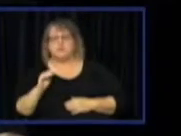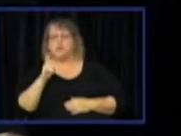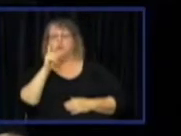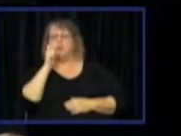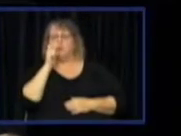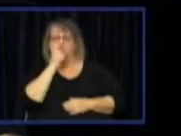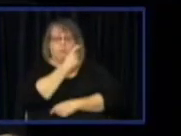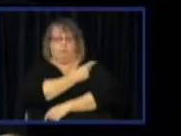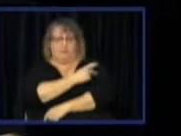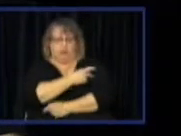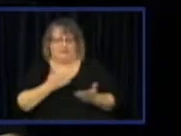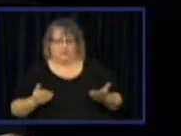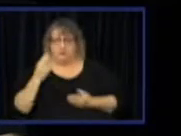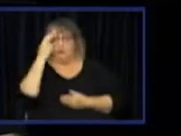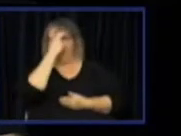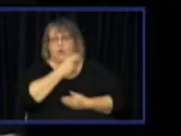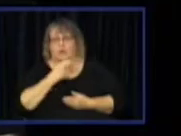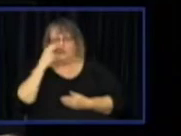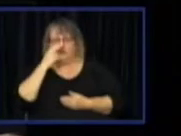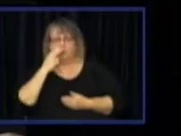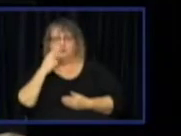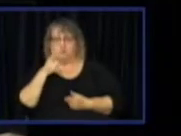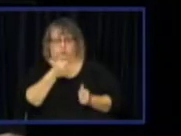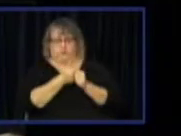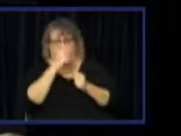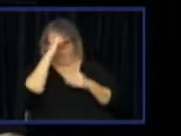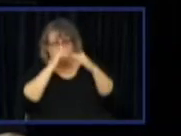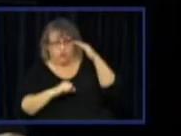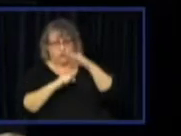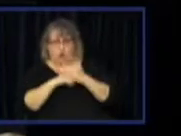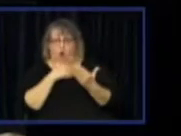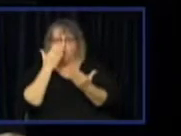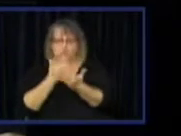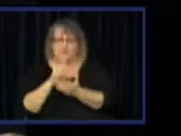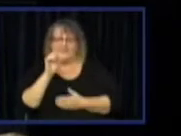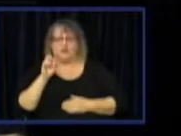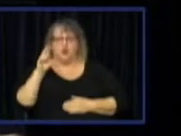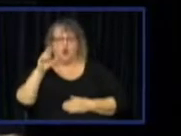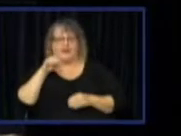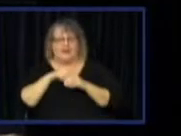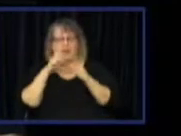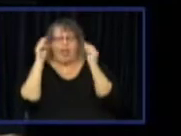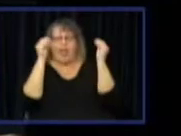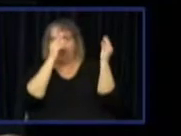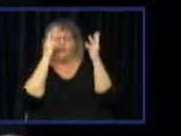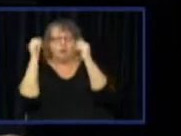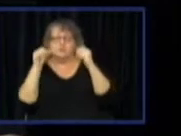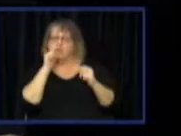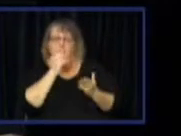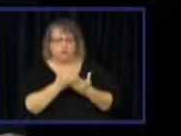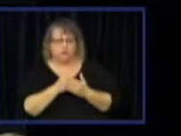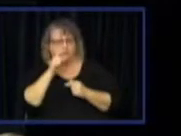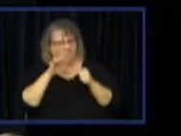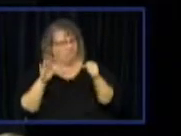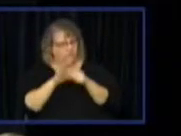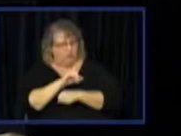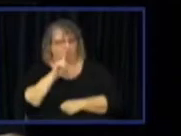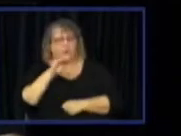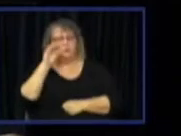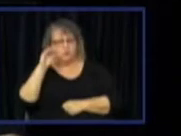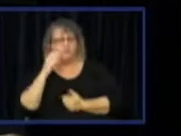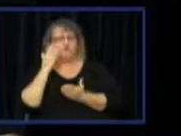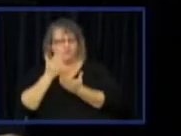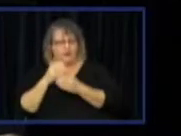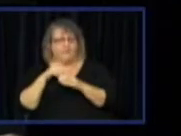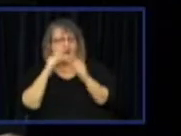our patients in Hawaii who are having strokes arrive at an emergency room by an ambulance, which is not good. We want 100%